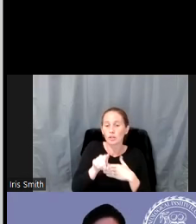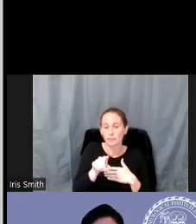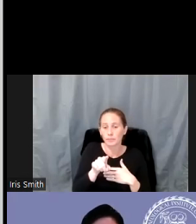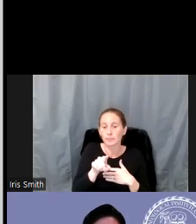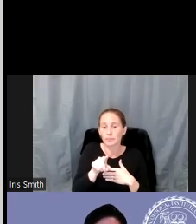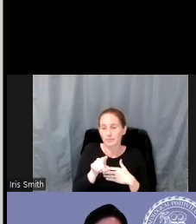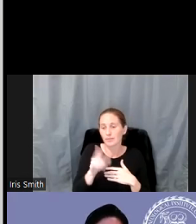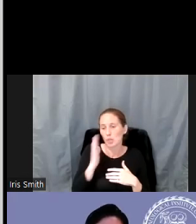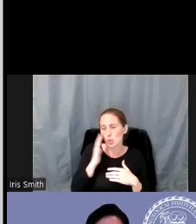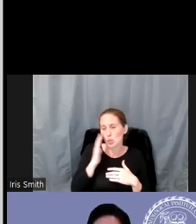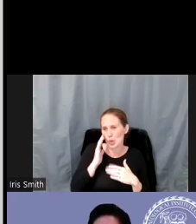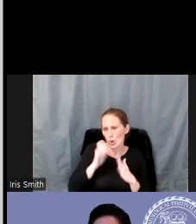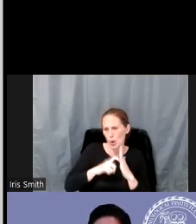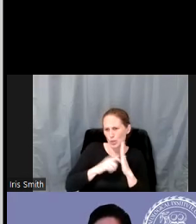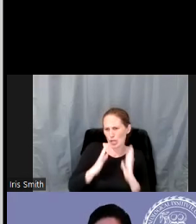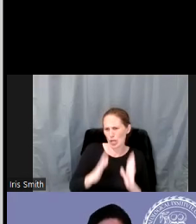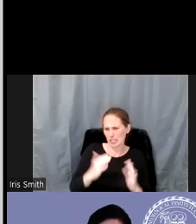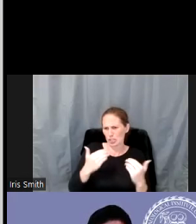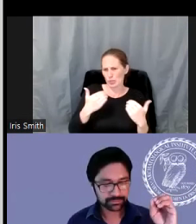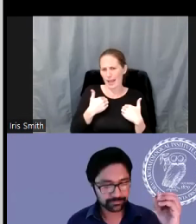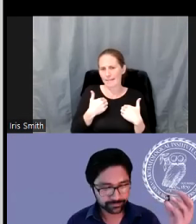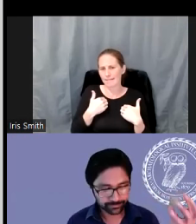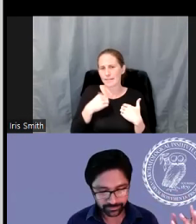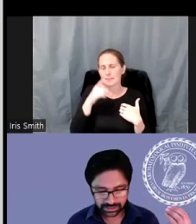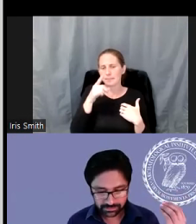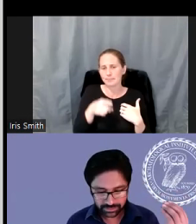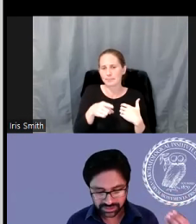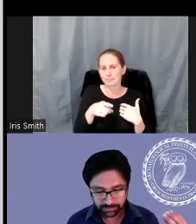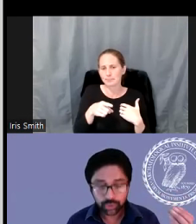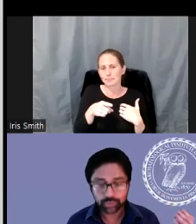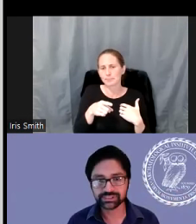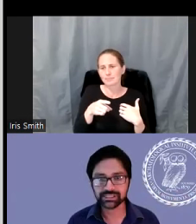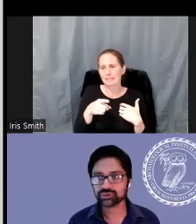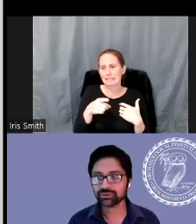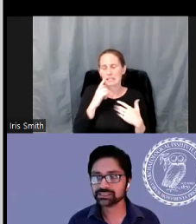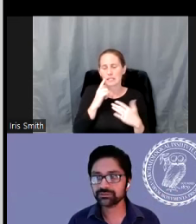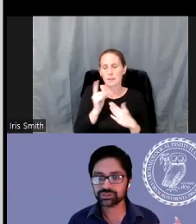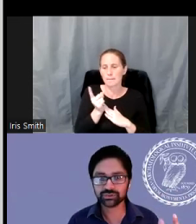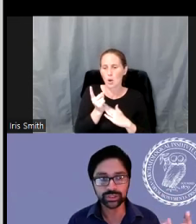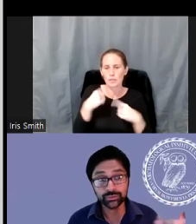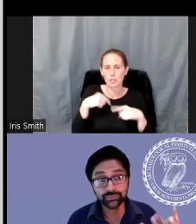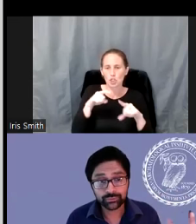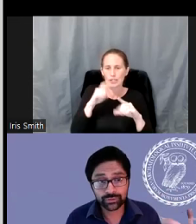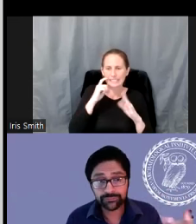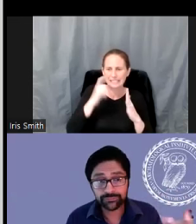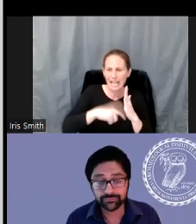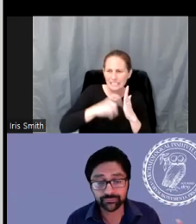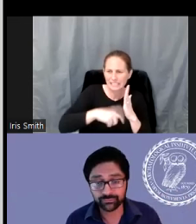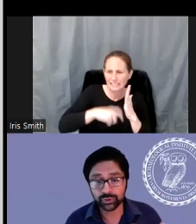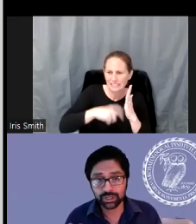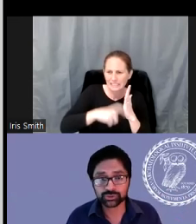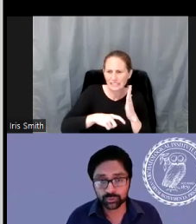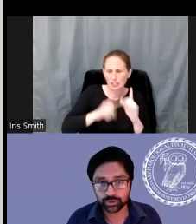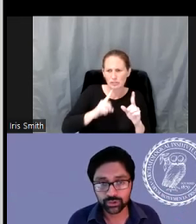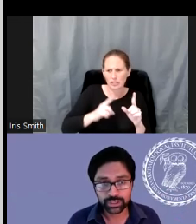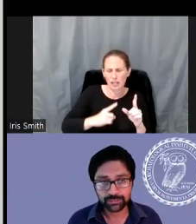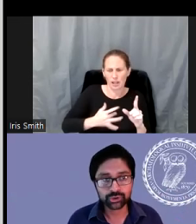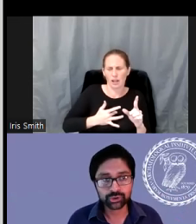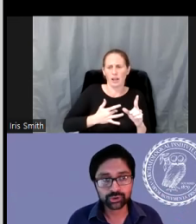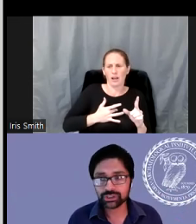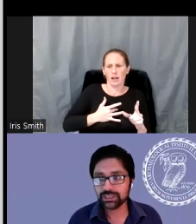As an archaeologist, you sometimes have these moments during excavation where you really feel much